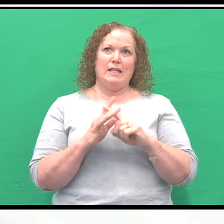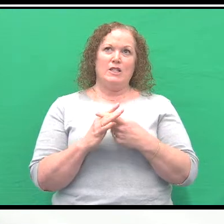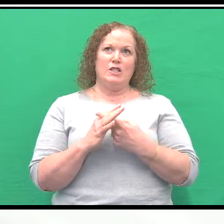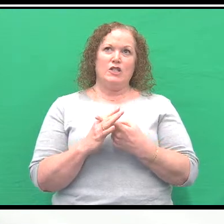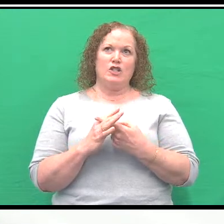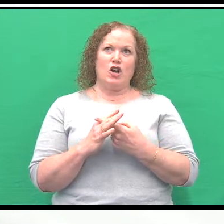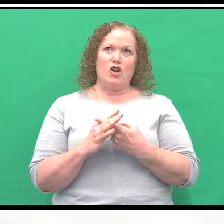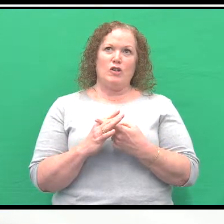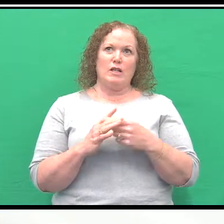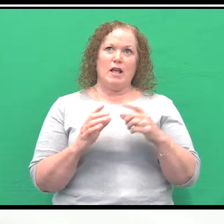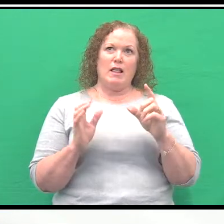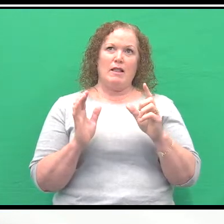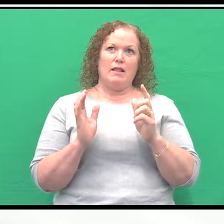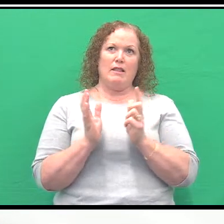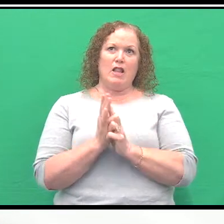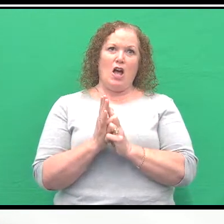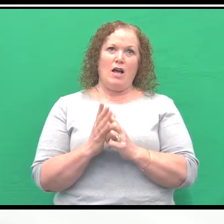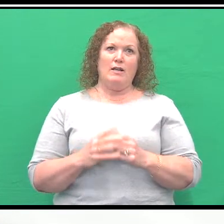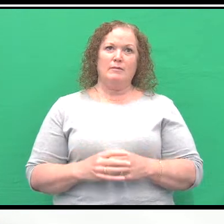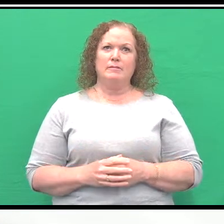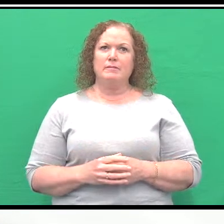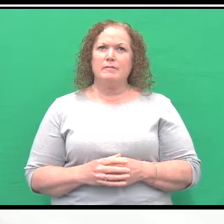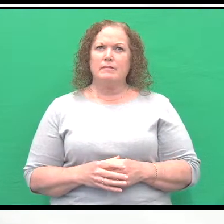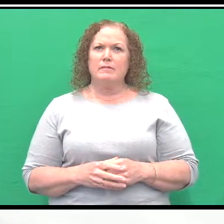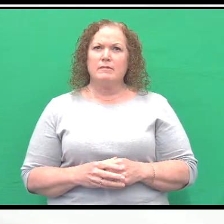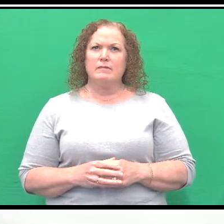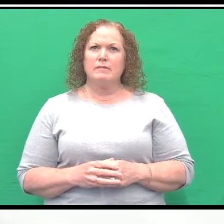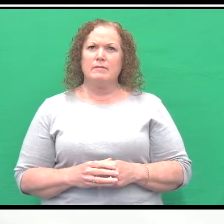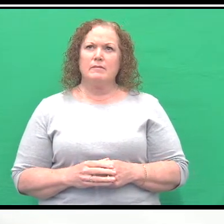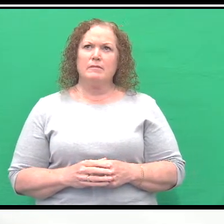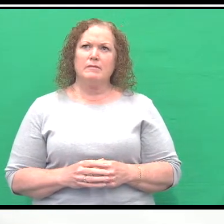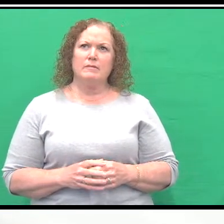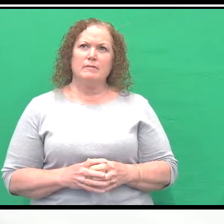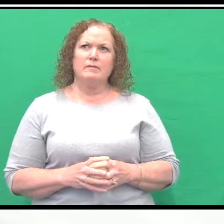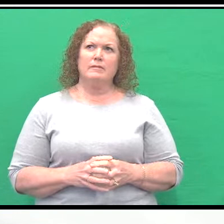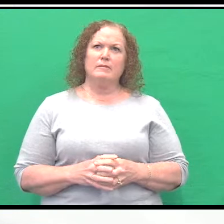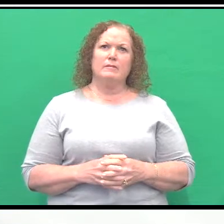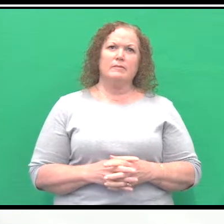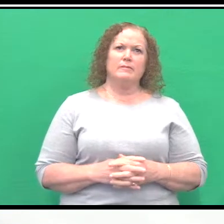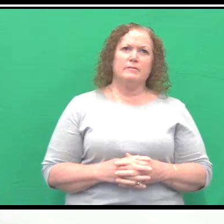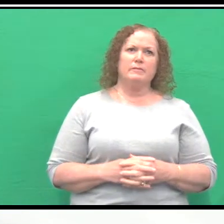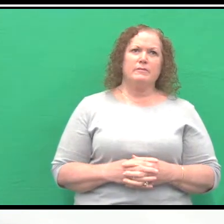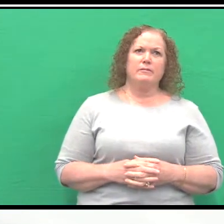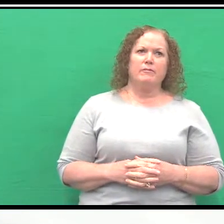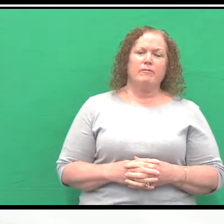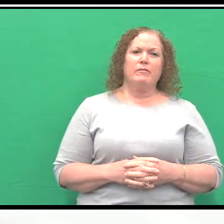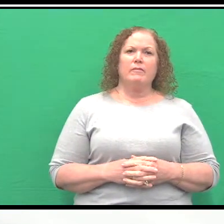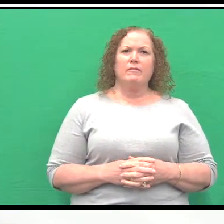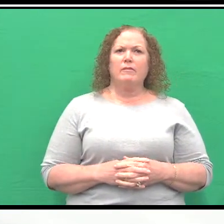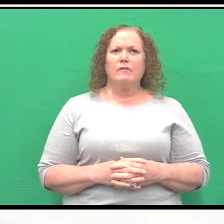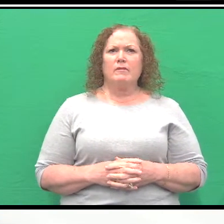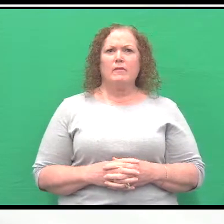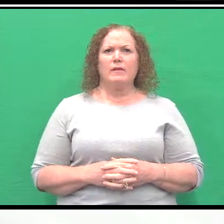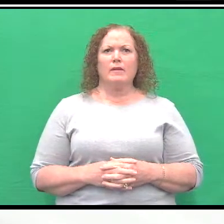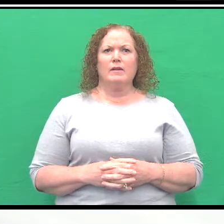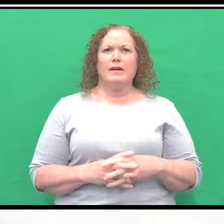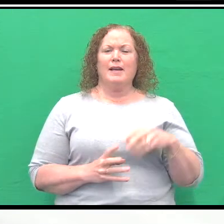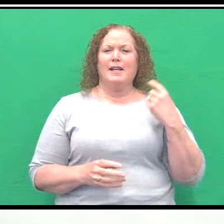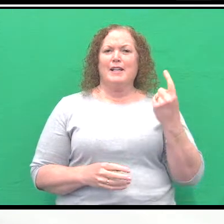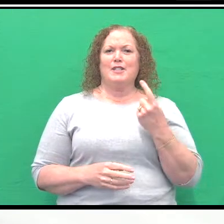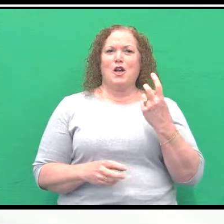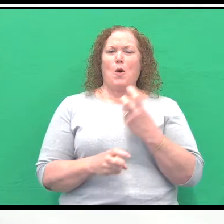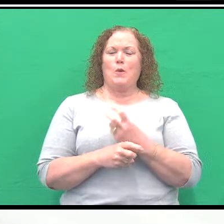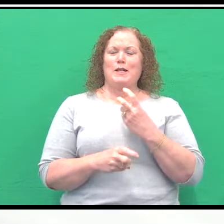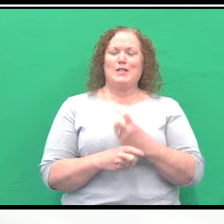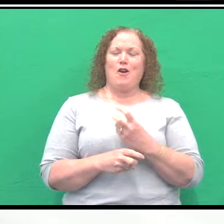Yes, I am. Actually, it's Dr. Kovach and me. We'll tag team this one. It's always tough to follow our student board member